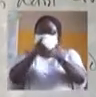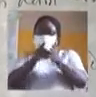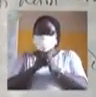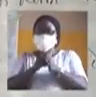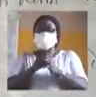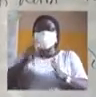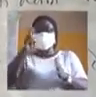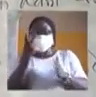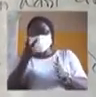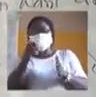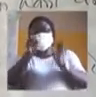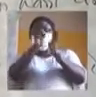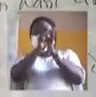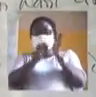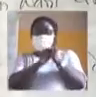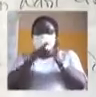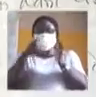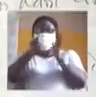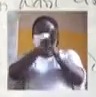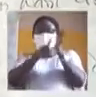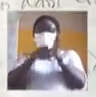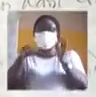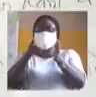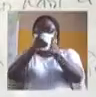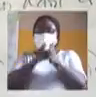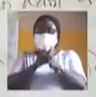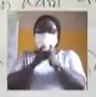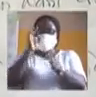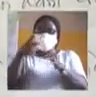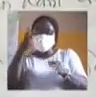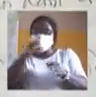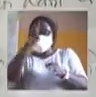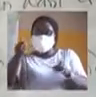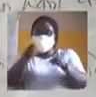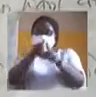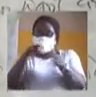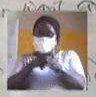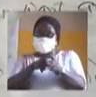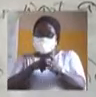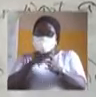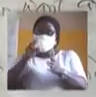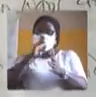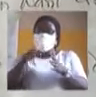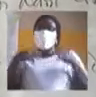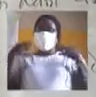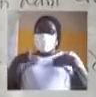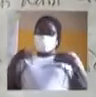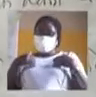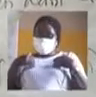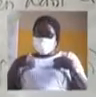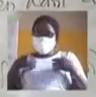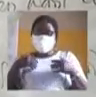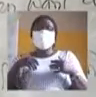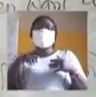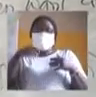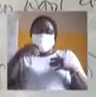when students see questions like this, their first excitement is, what a cheap question. But what